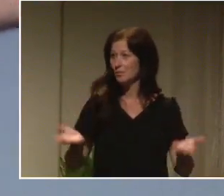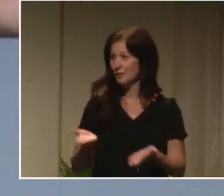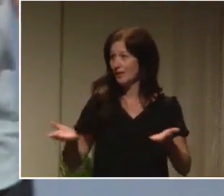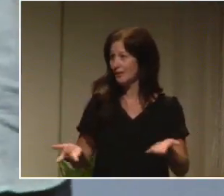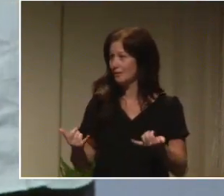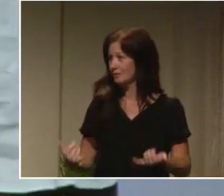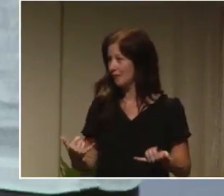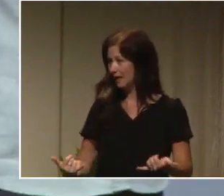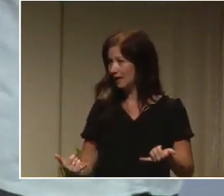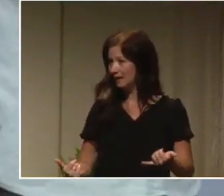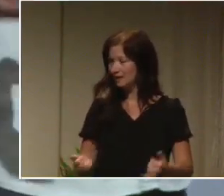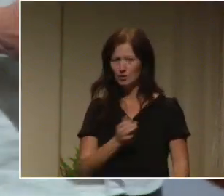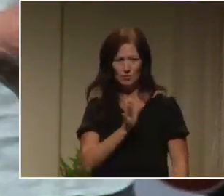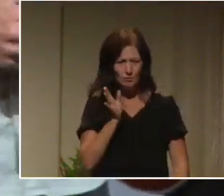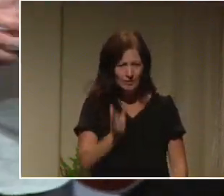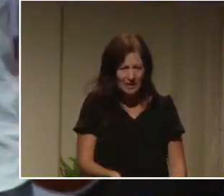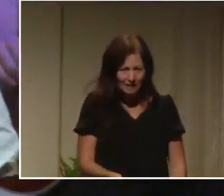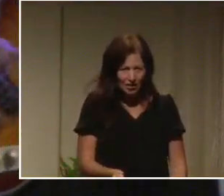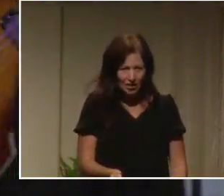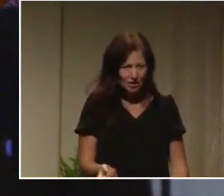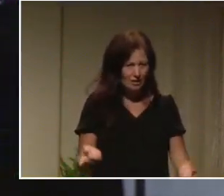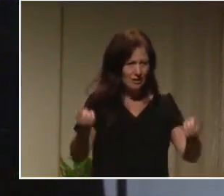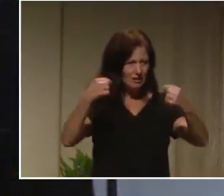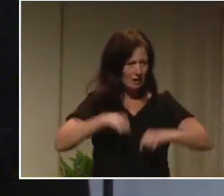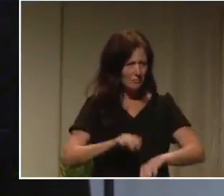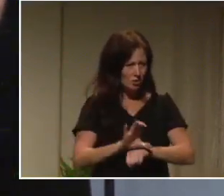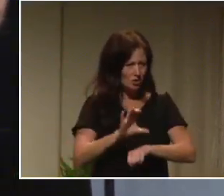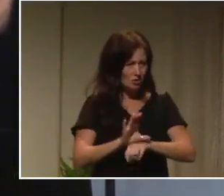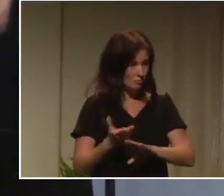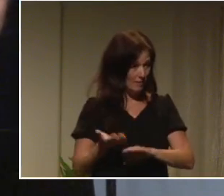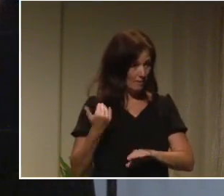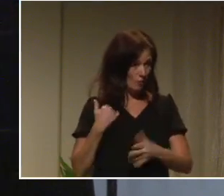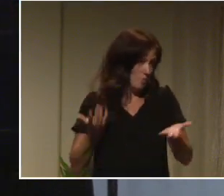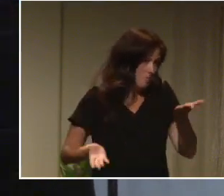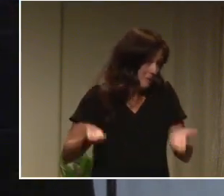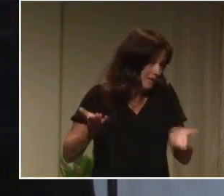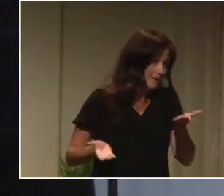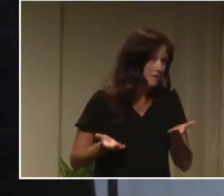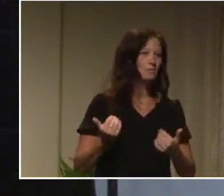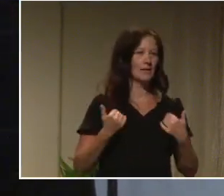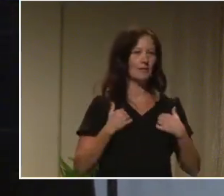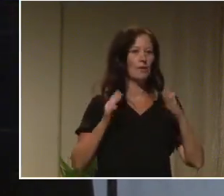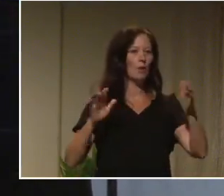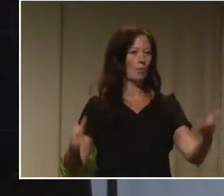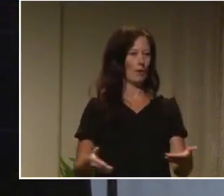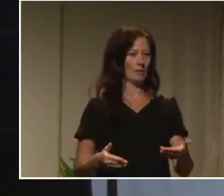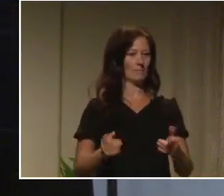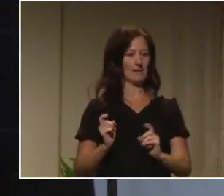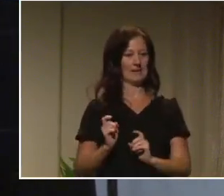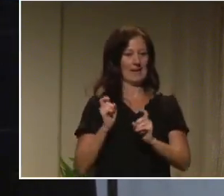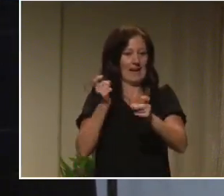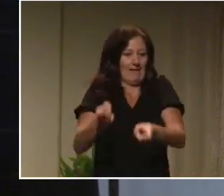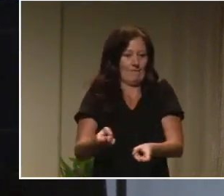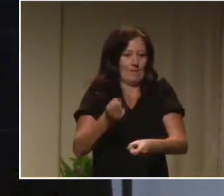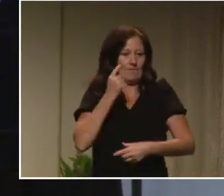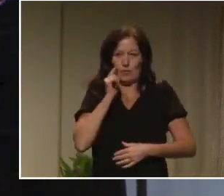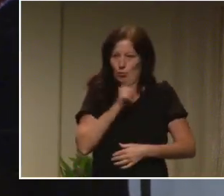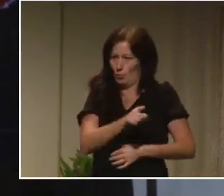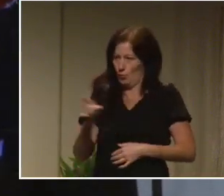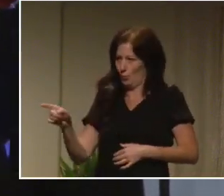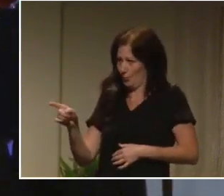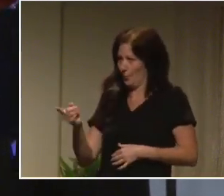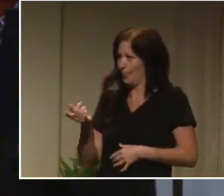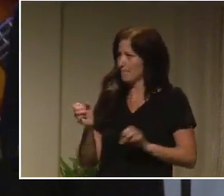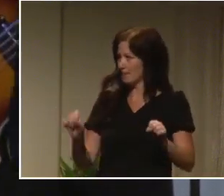haven't done this, or maybe it's your very first time here, we have a gift for you at the welcome desk in the foyer. Why don't you go by and pick it up,